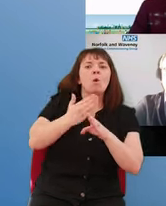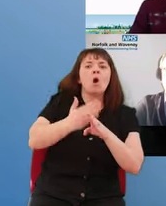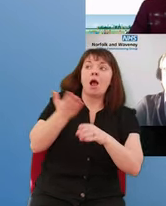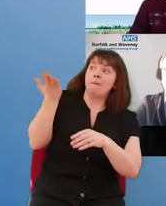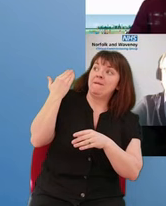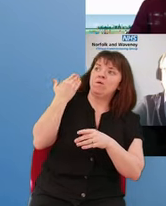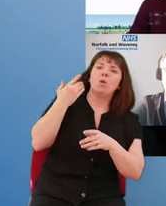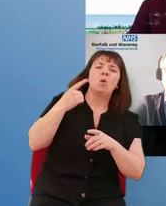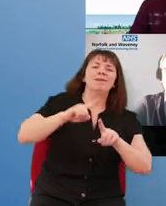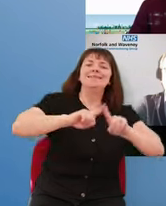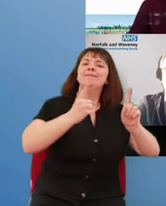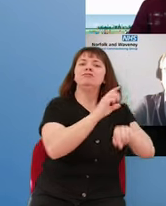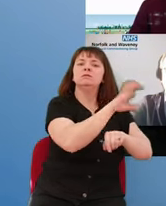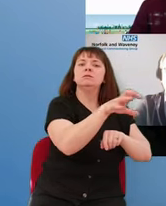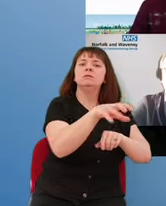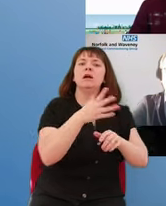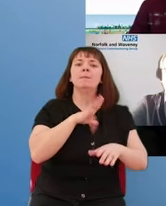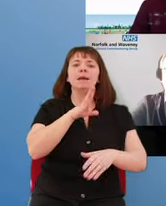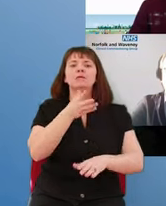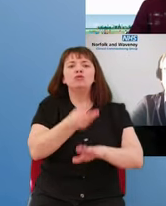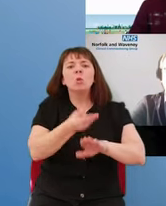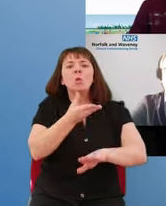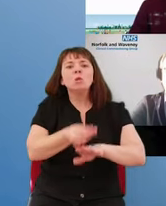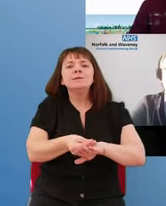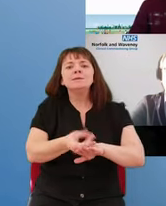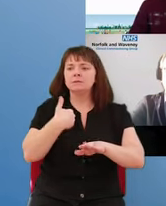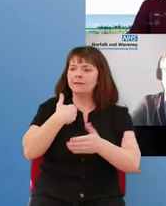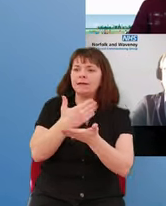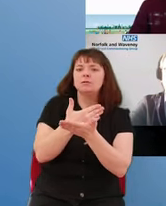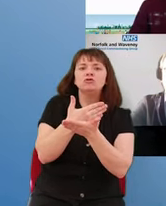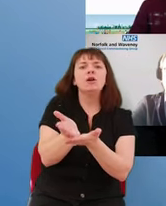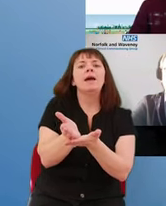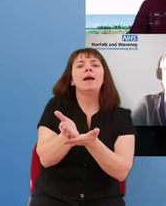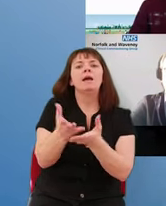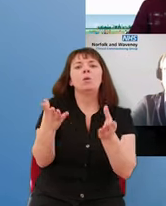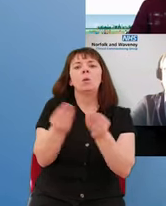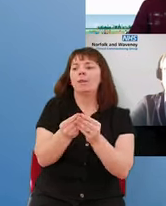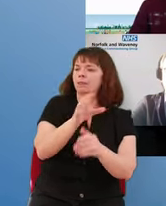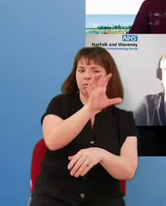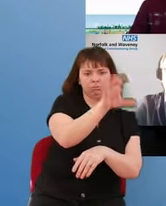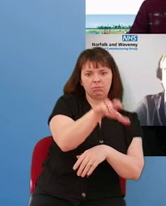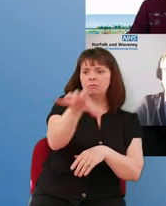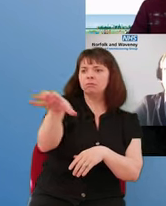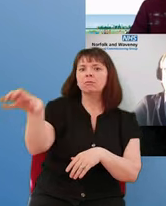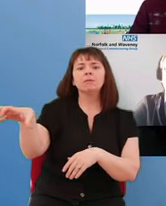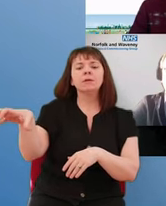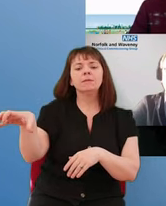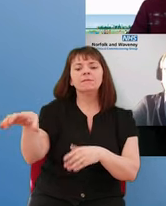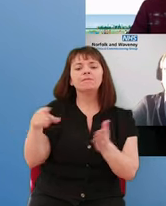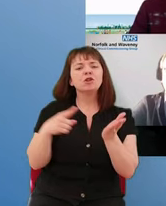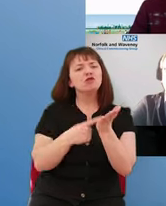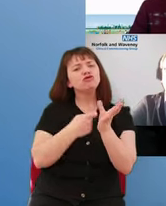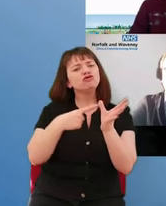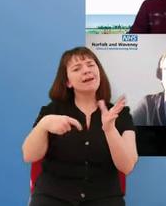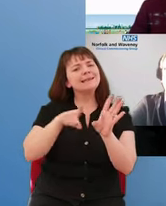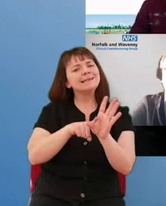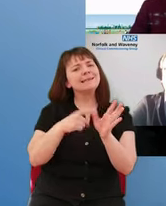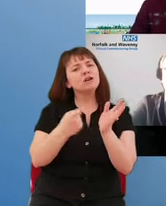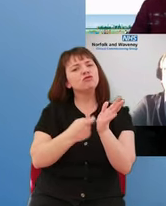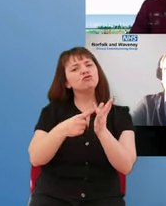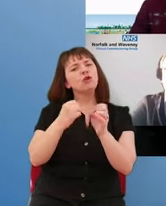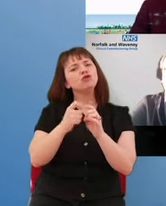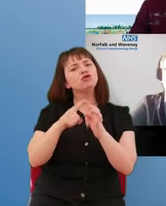practices. And Tracy Rogers, who comes to this committee, she